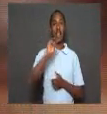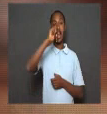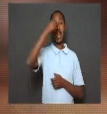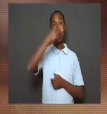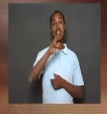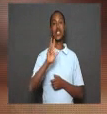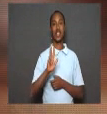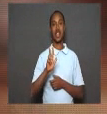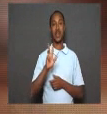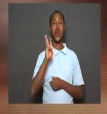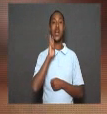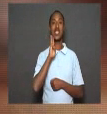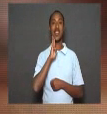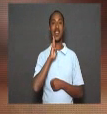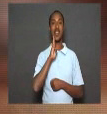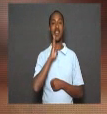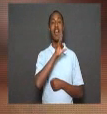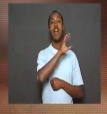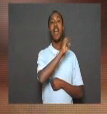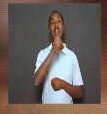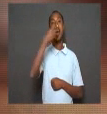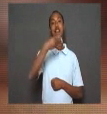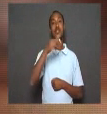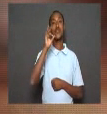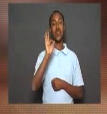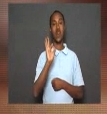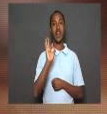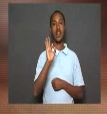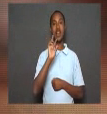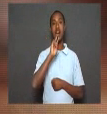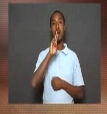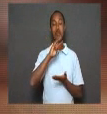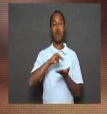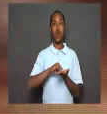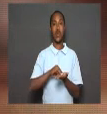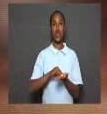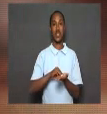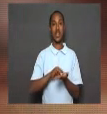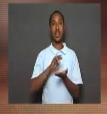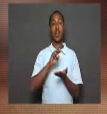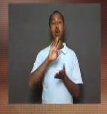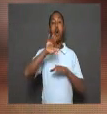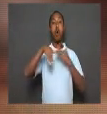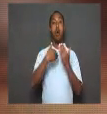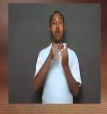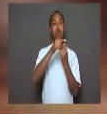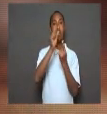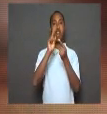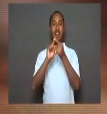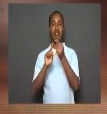Ammonia, water, and hydrogen fluoride molecules are all